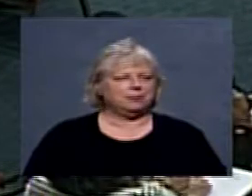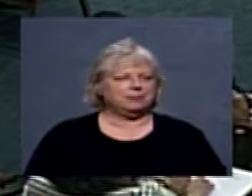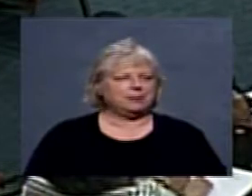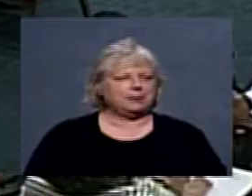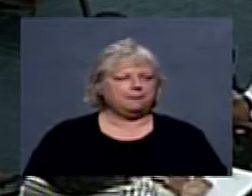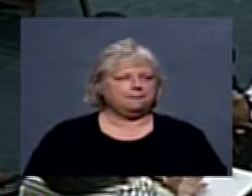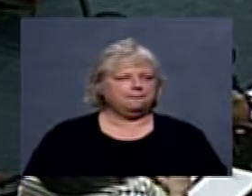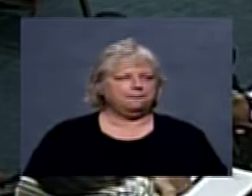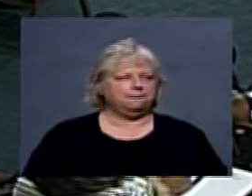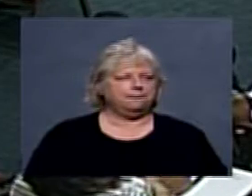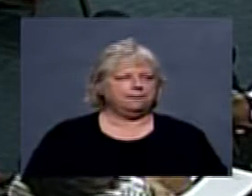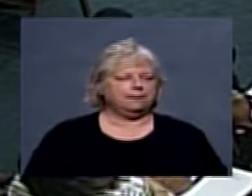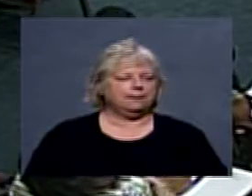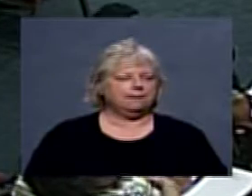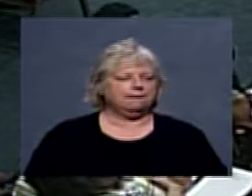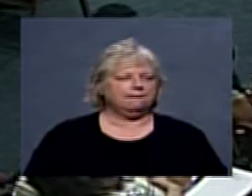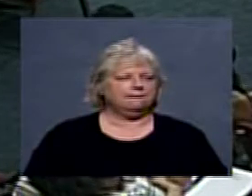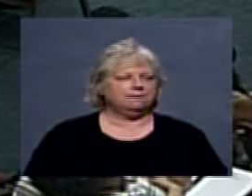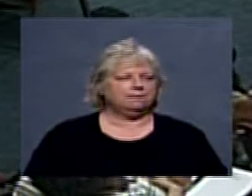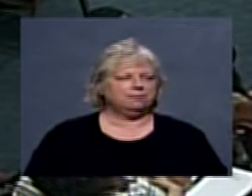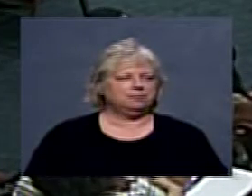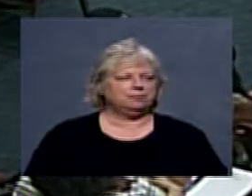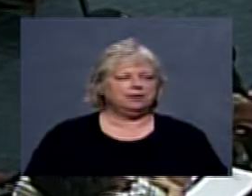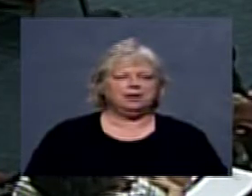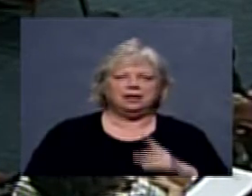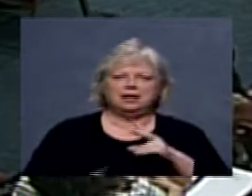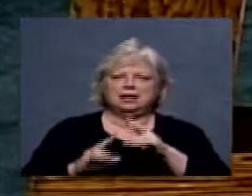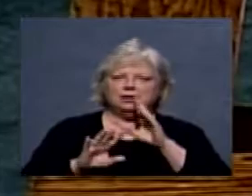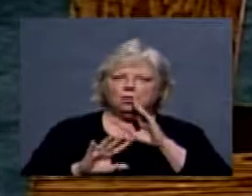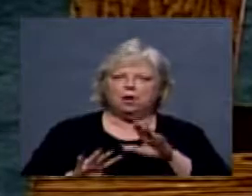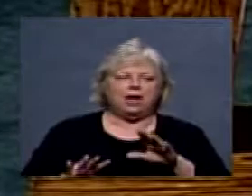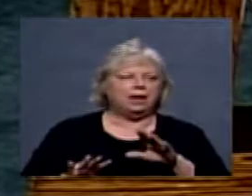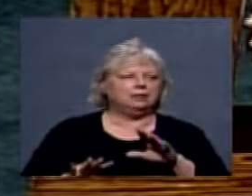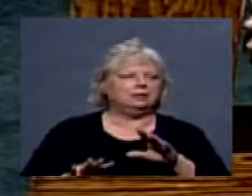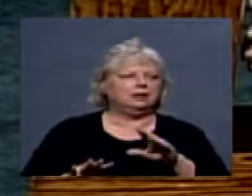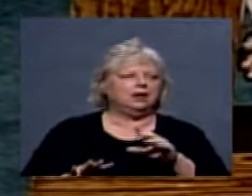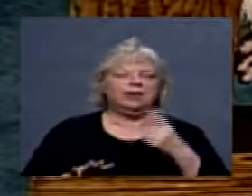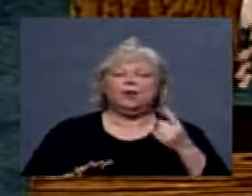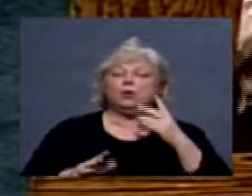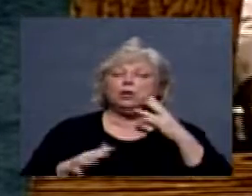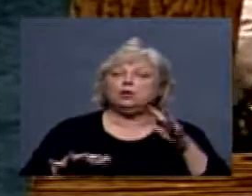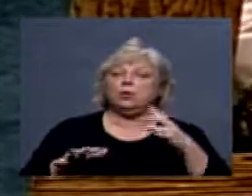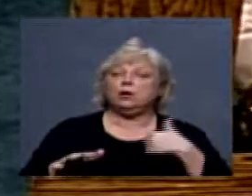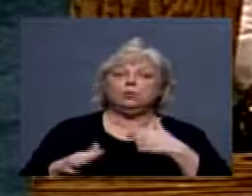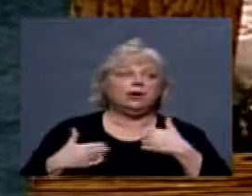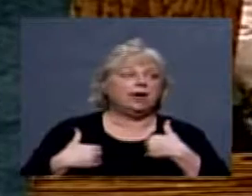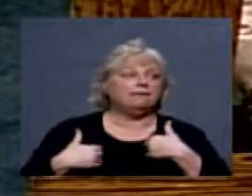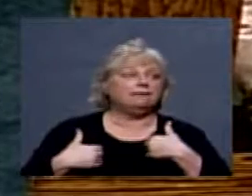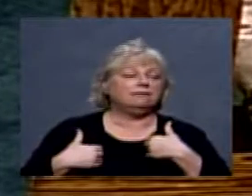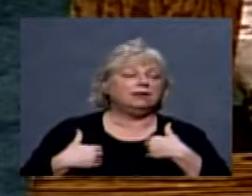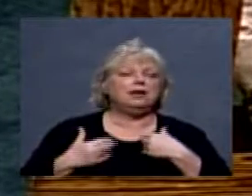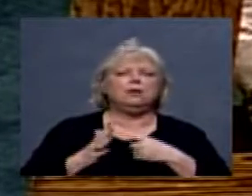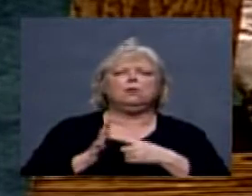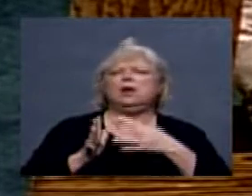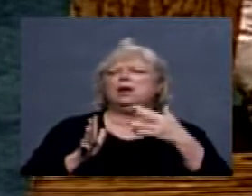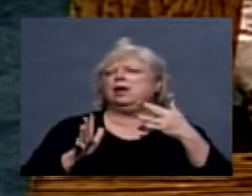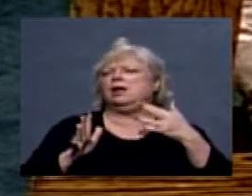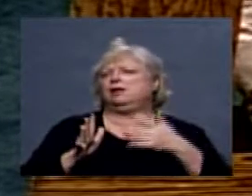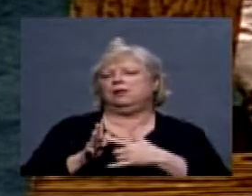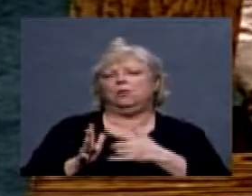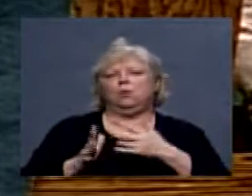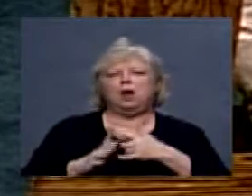driveway, and it's quiet. You can't see it throughout. The only noise we have is the occasional fire truck going